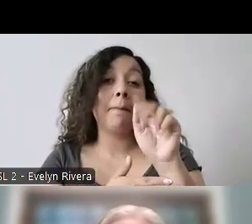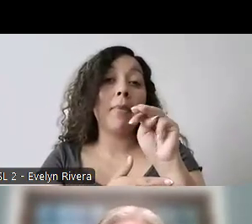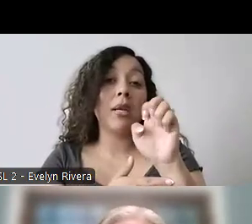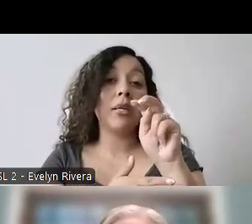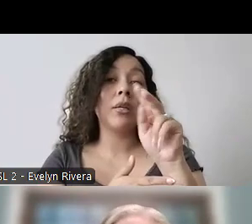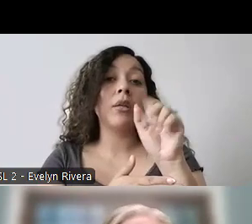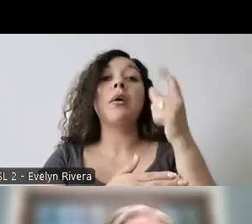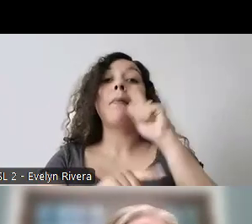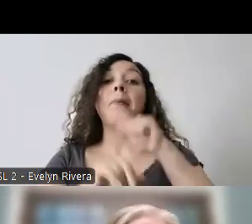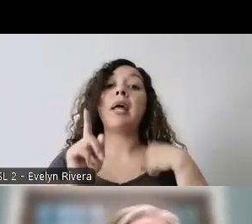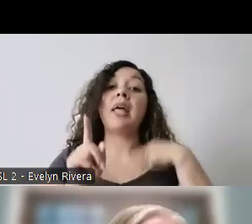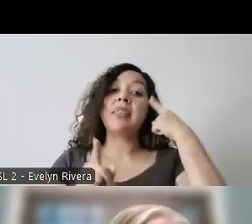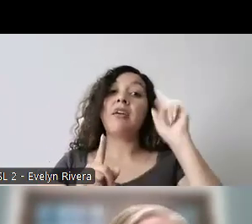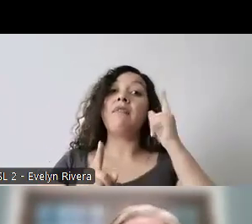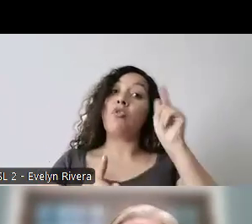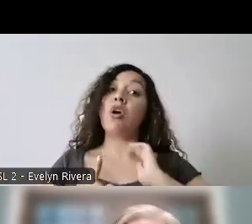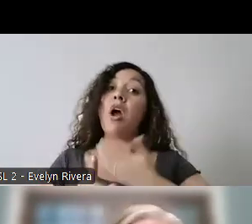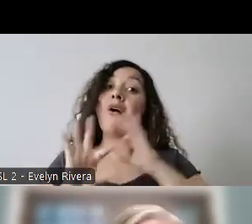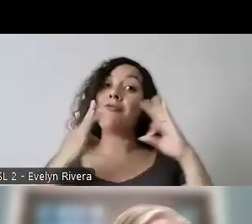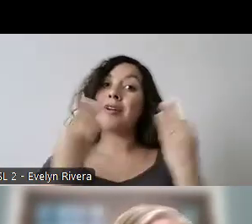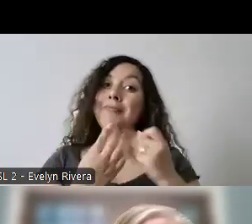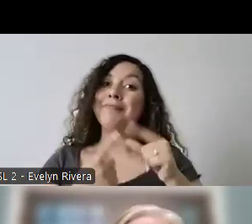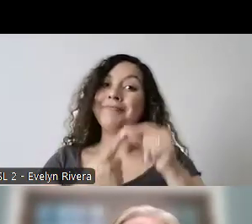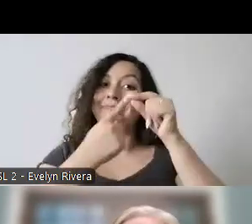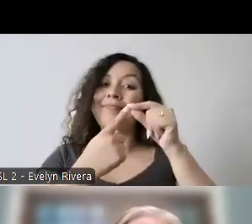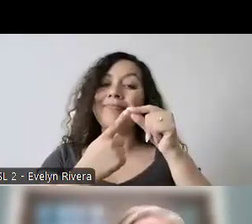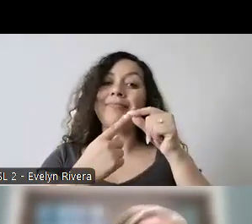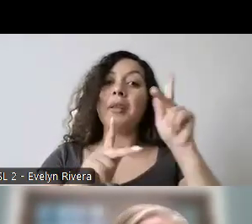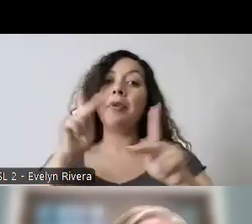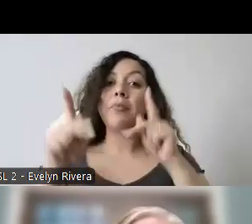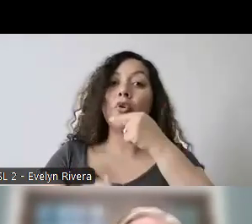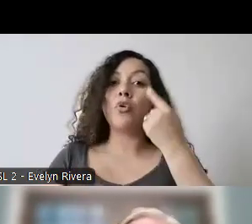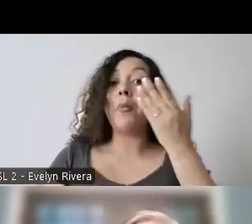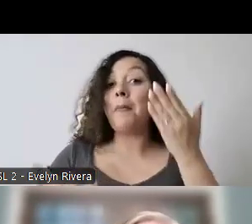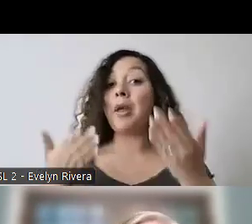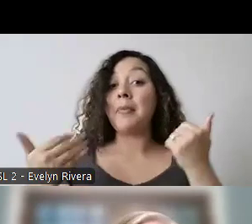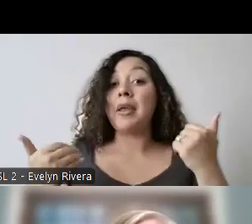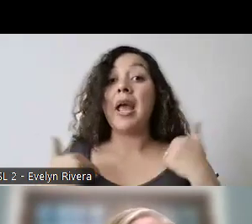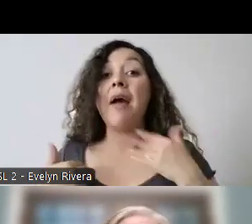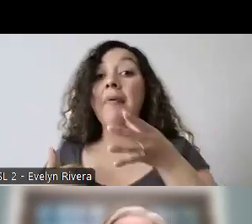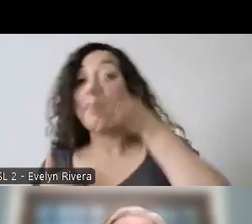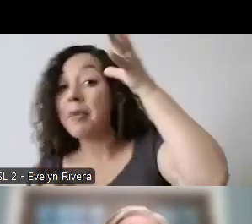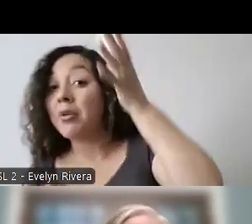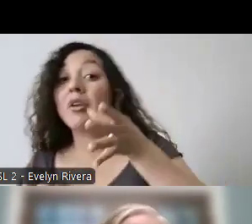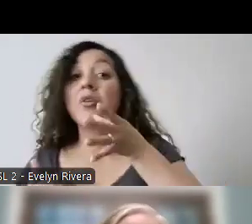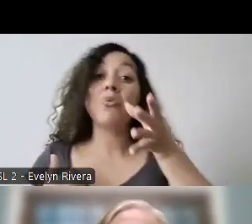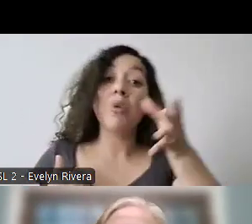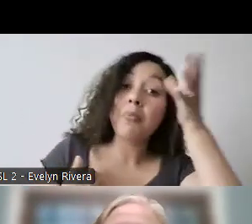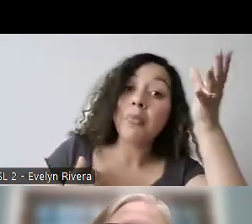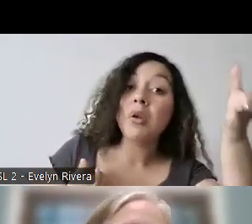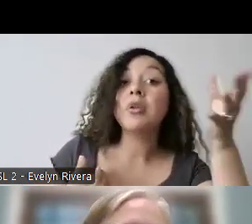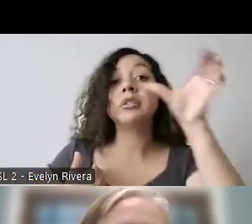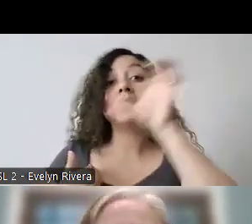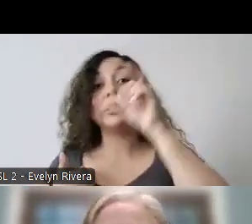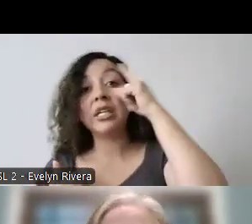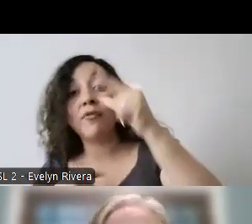our families, especially people who may have parent or grandparent and be seeking